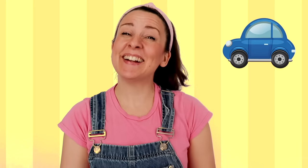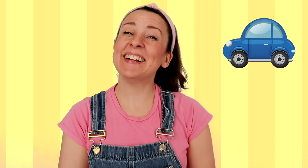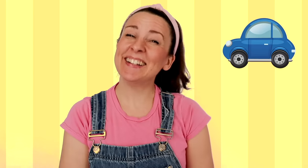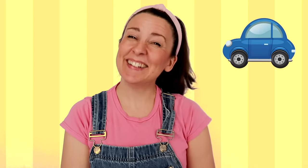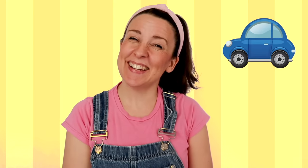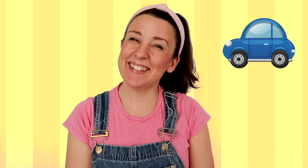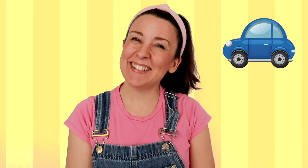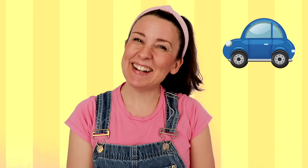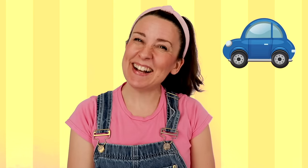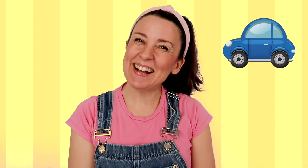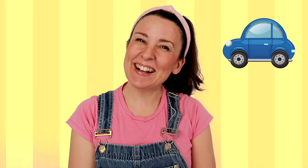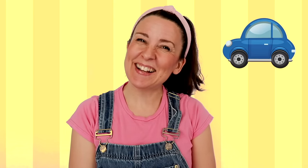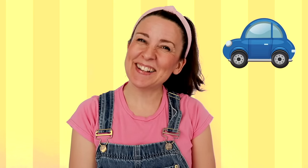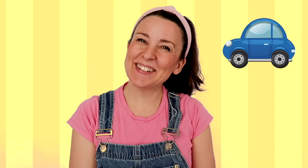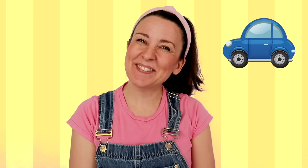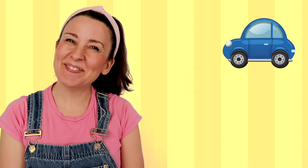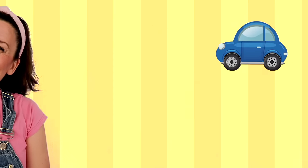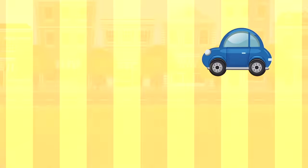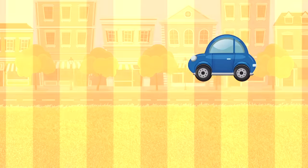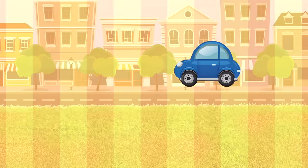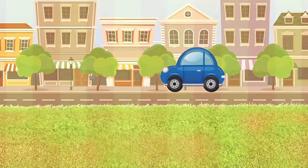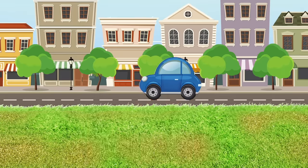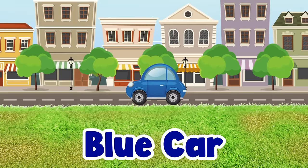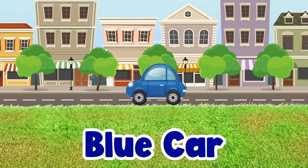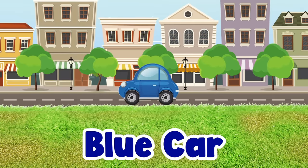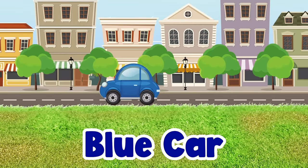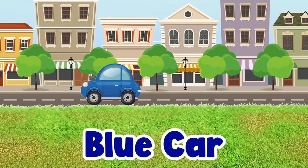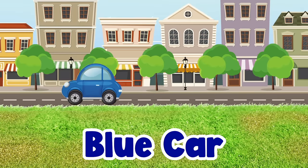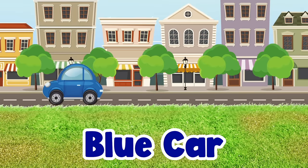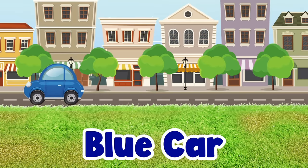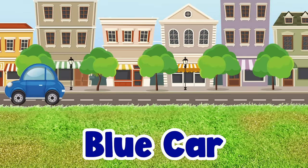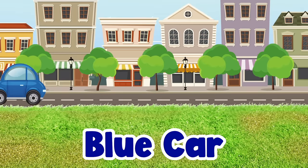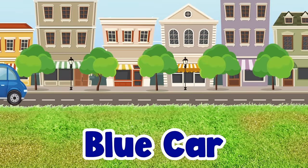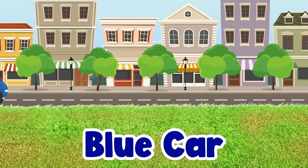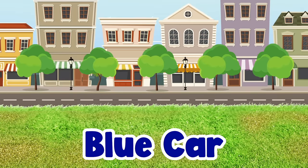car. Good job.